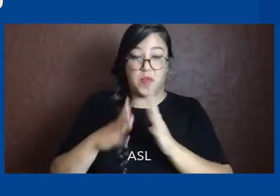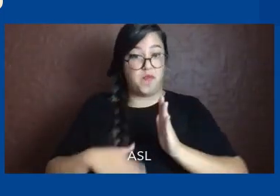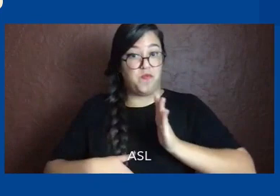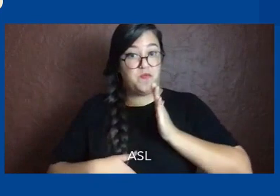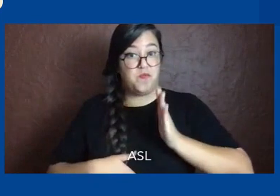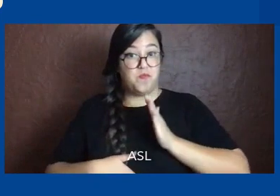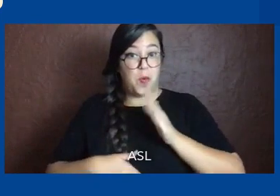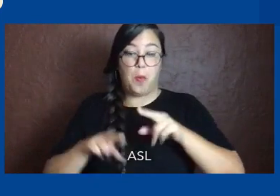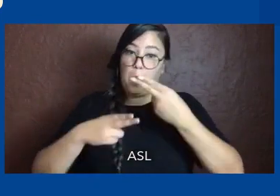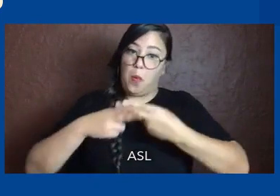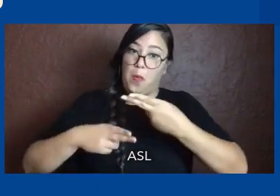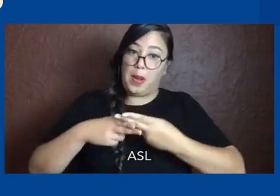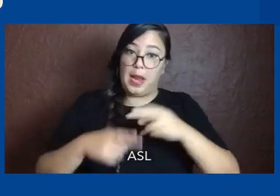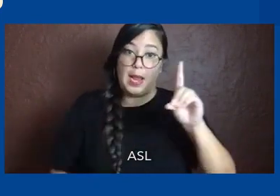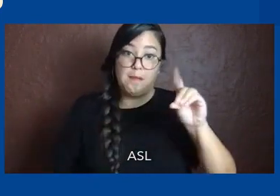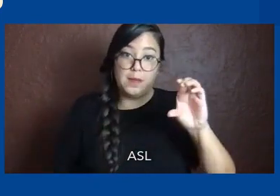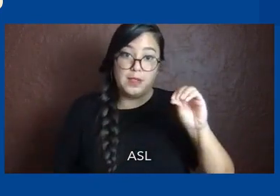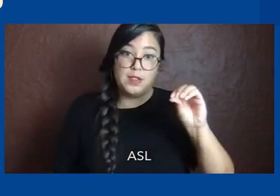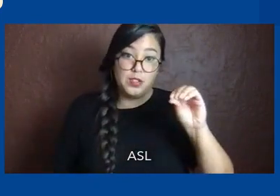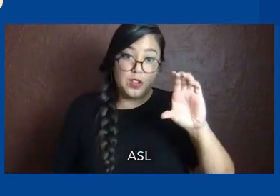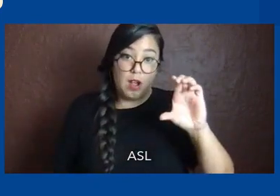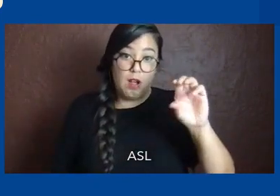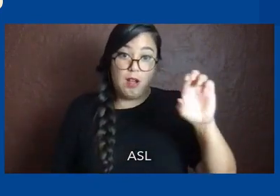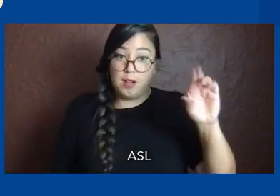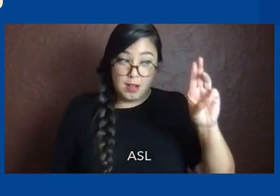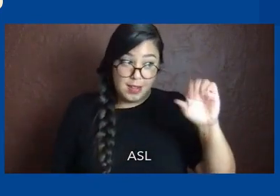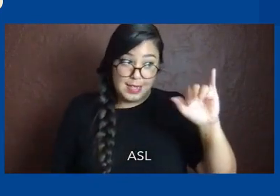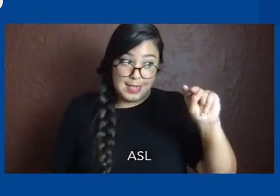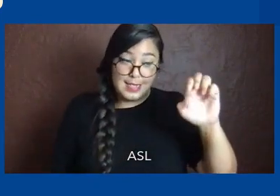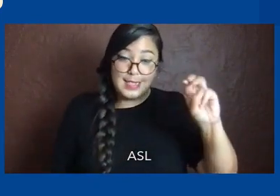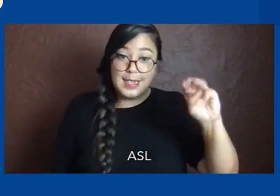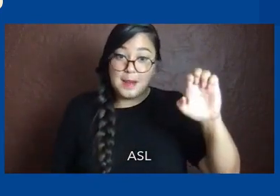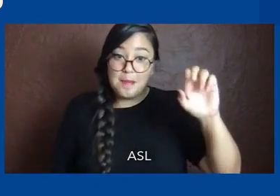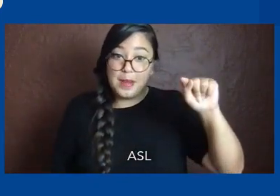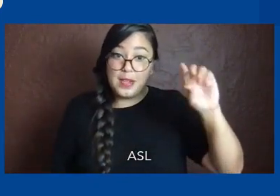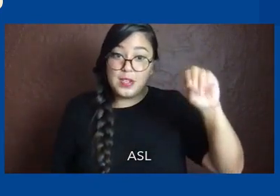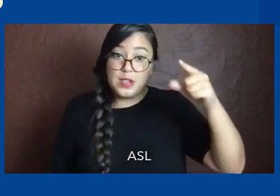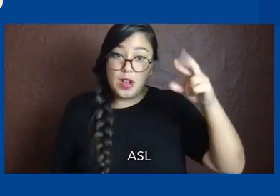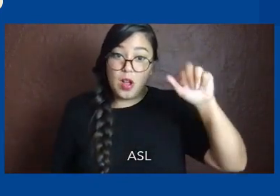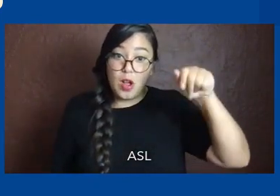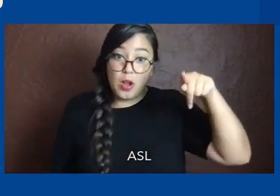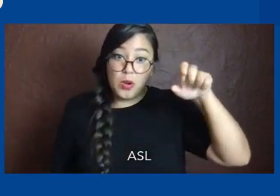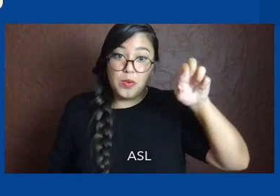Documentary Cinematographers Alliance, and one of the first